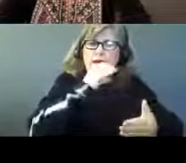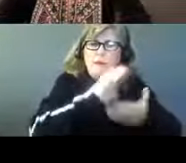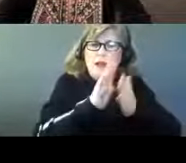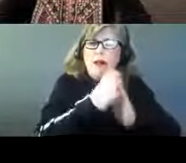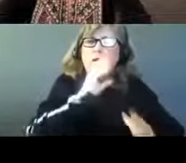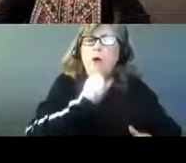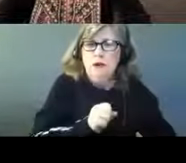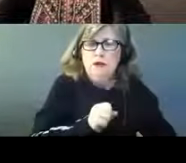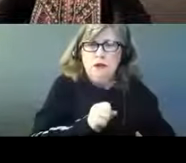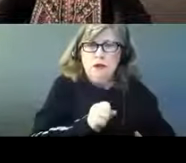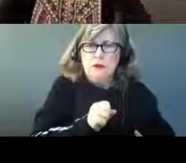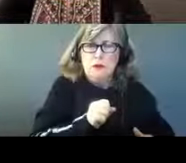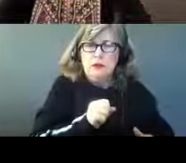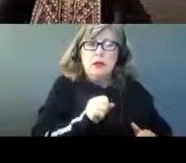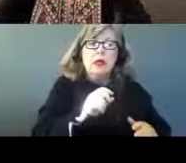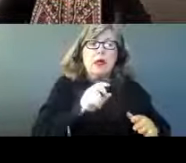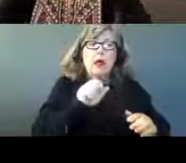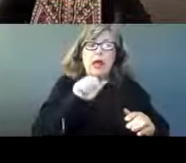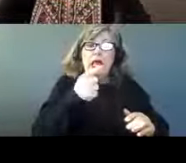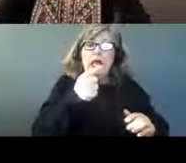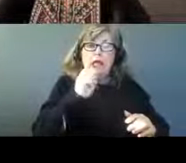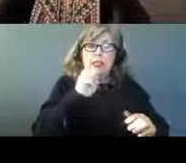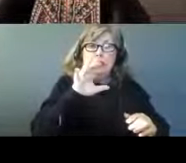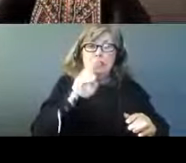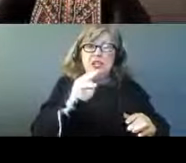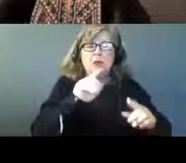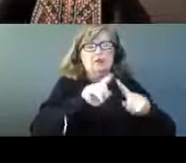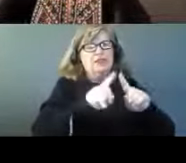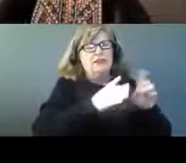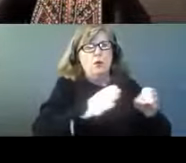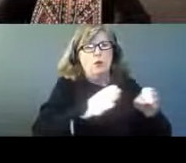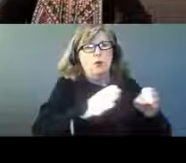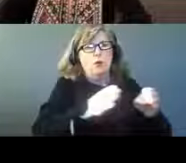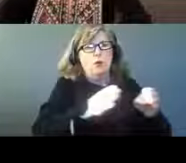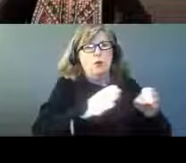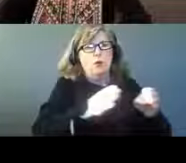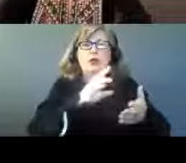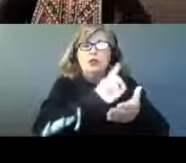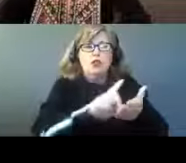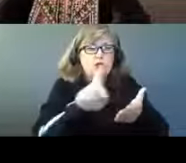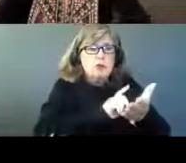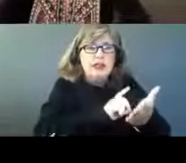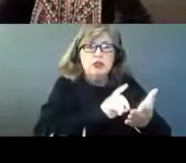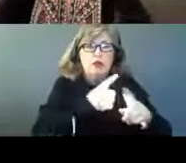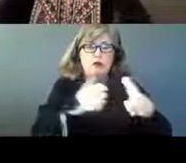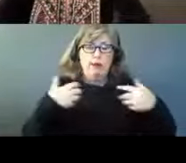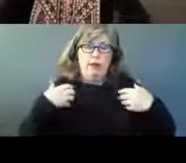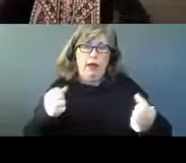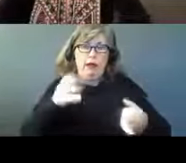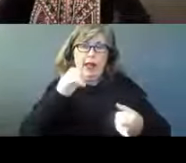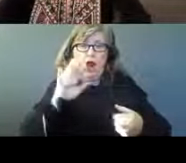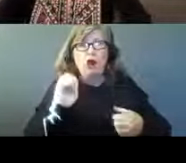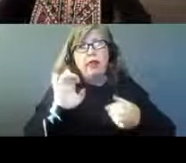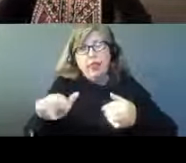can take many forms: pervasive employment discrimination, biased healthcare, as we saw in the pandemic, lack of